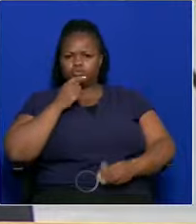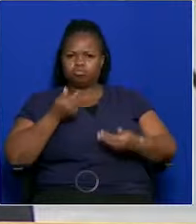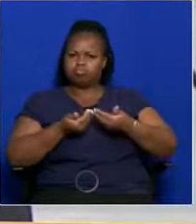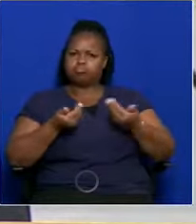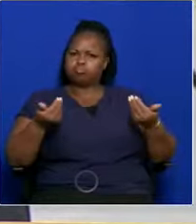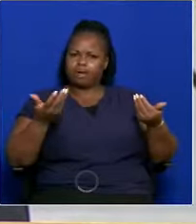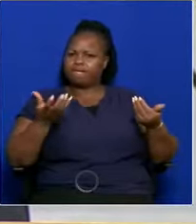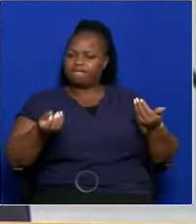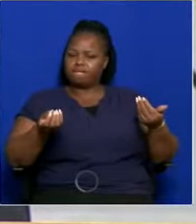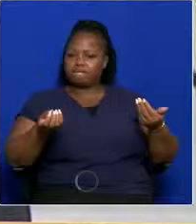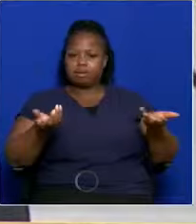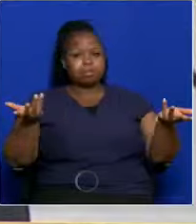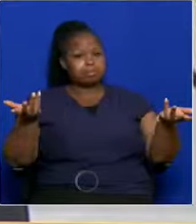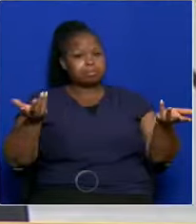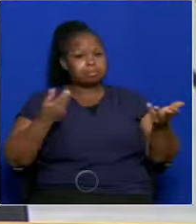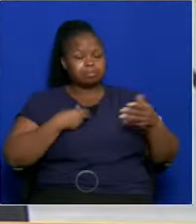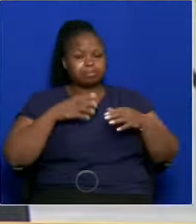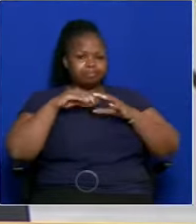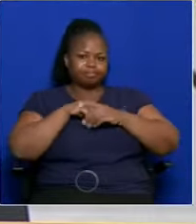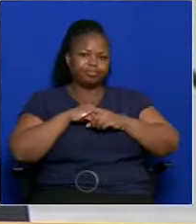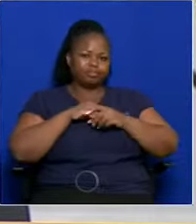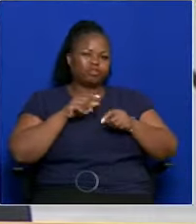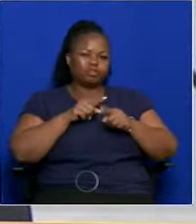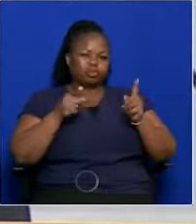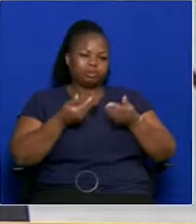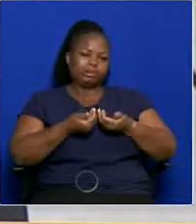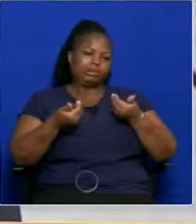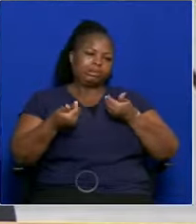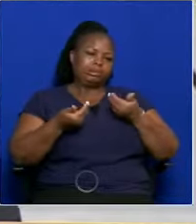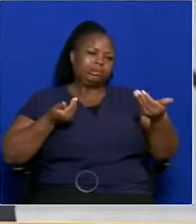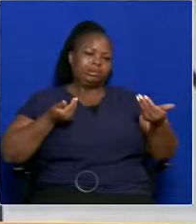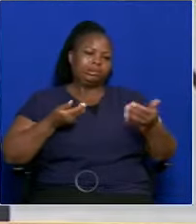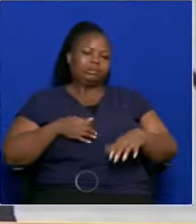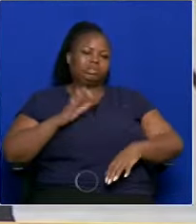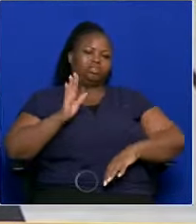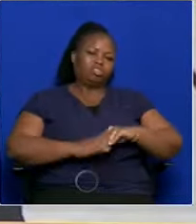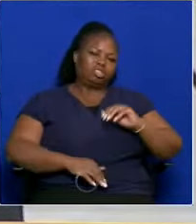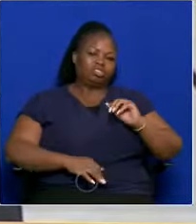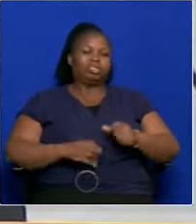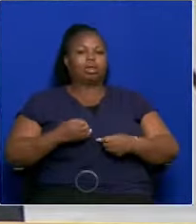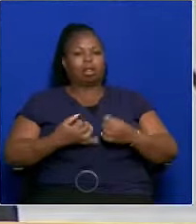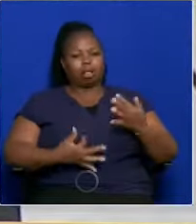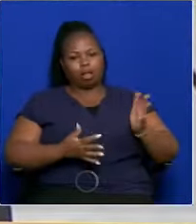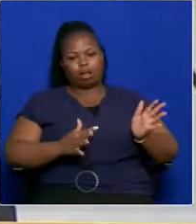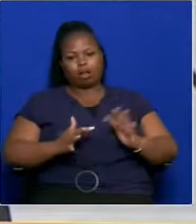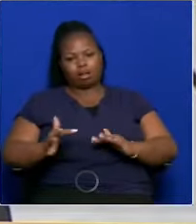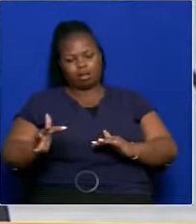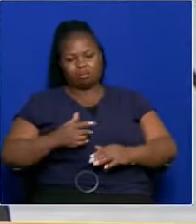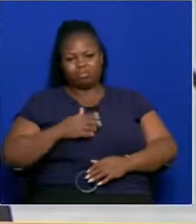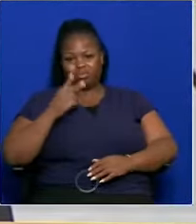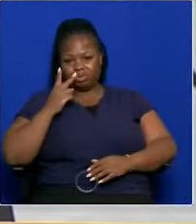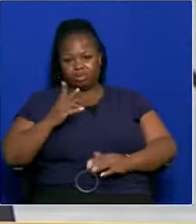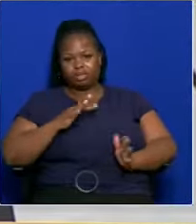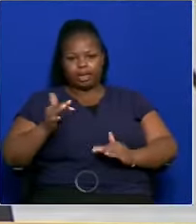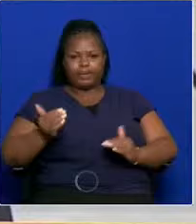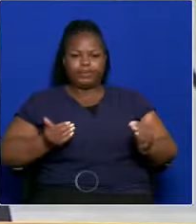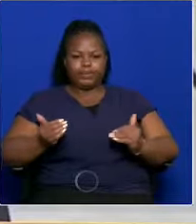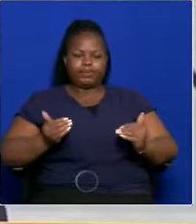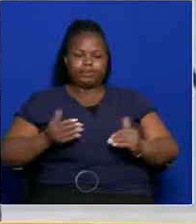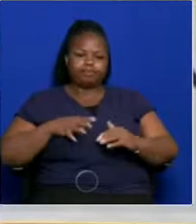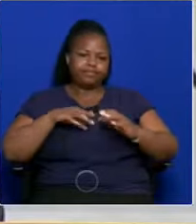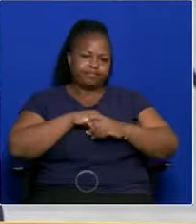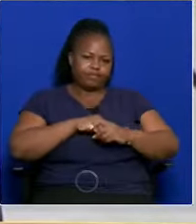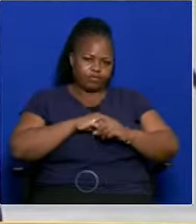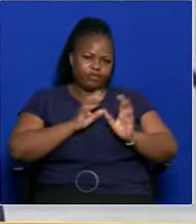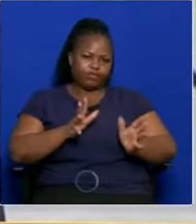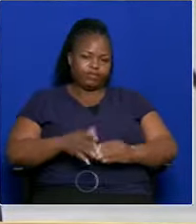of those division, the charging and whatsoever, how it was dealt with became part of that. And